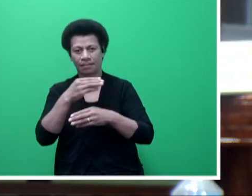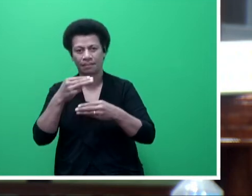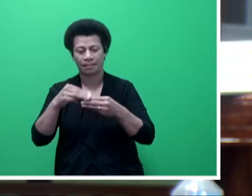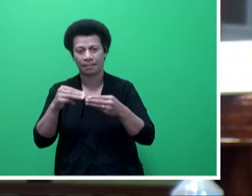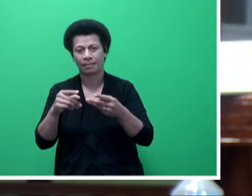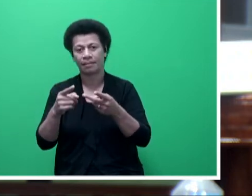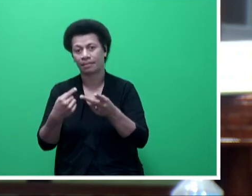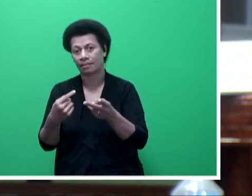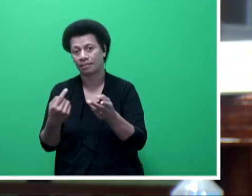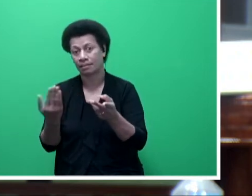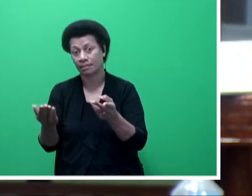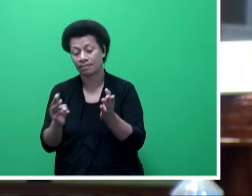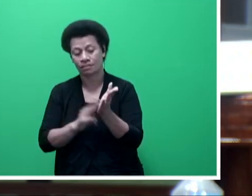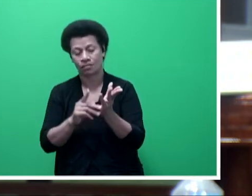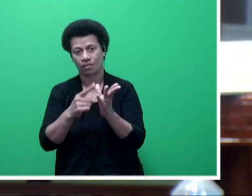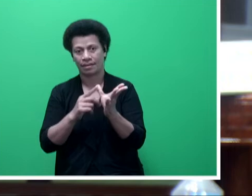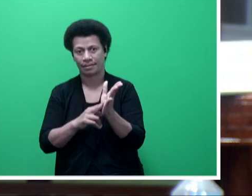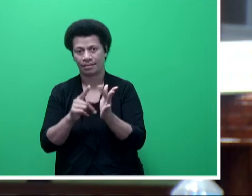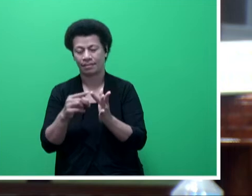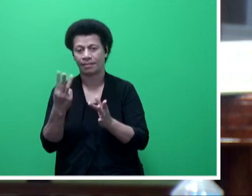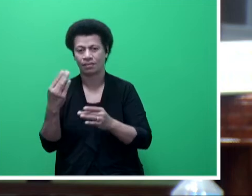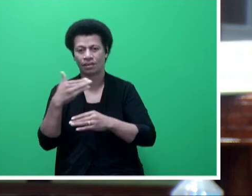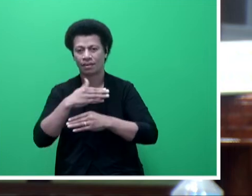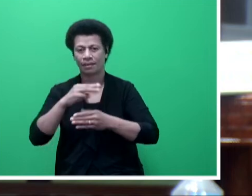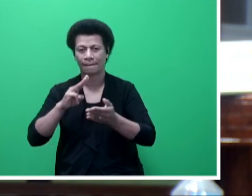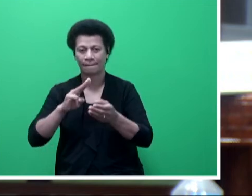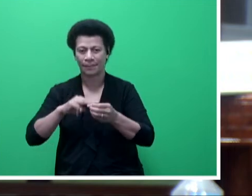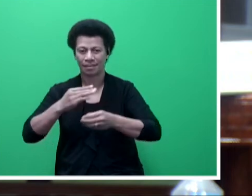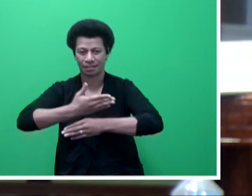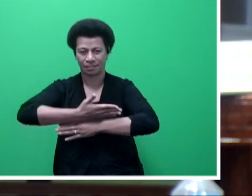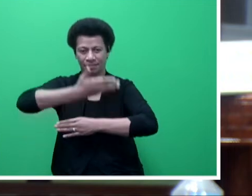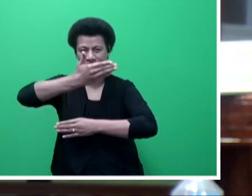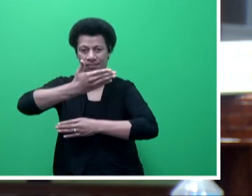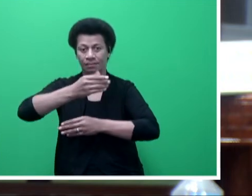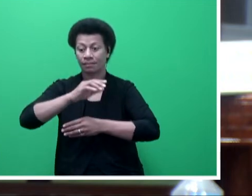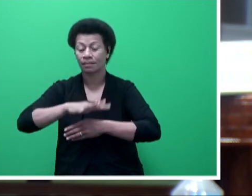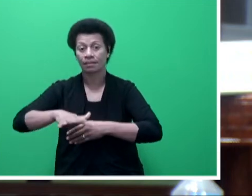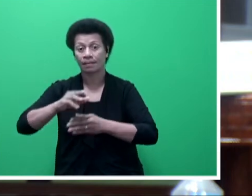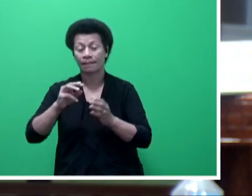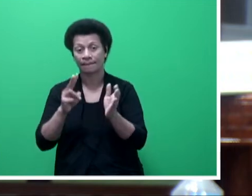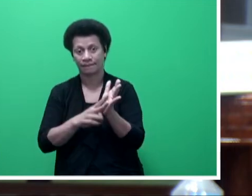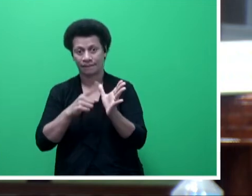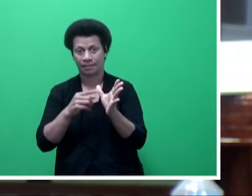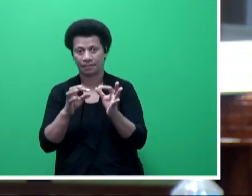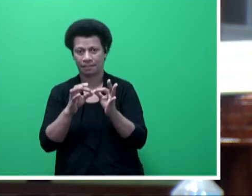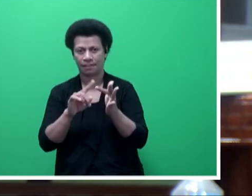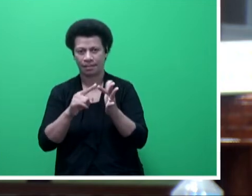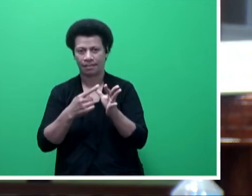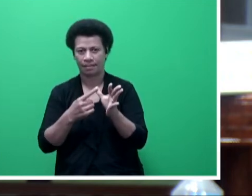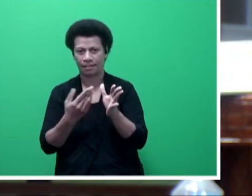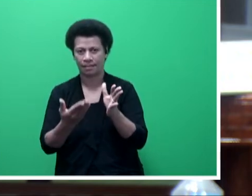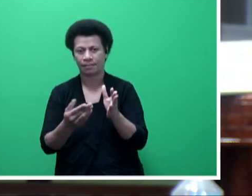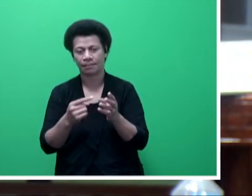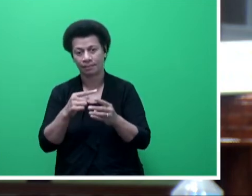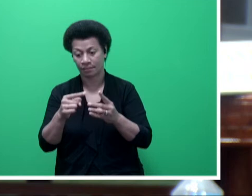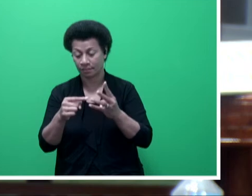160 meter, Muani village 300 meter, Rakiraki village 300 meter, and Vambea village 300 meter. So this accumulates to a